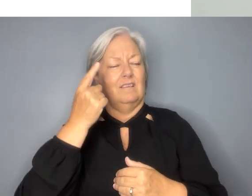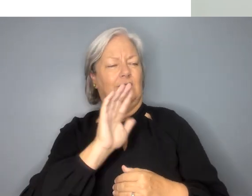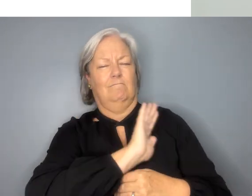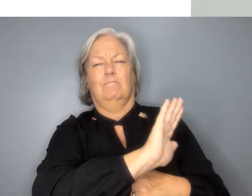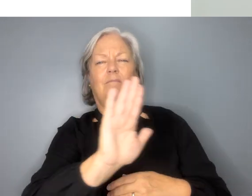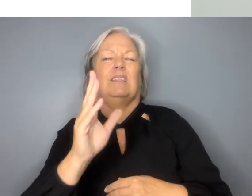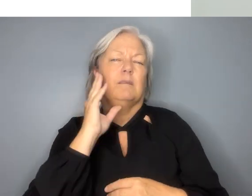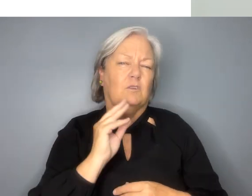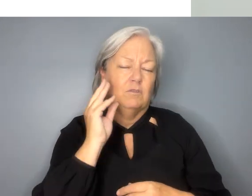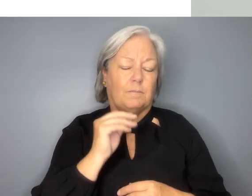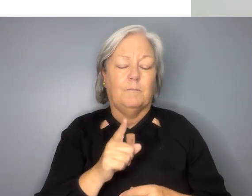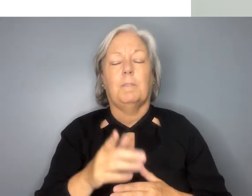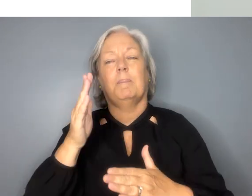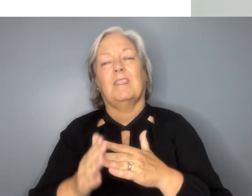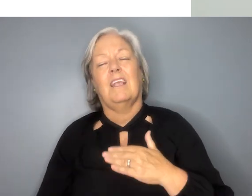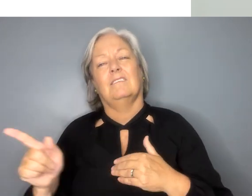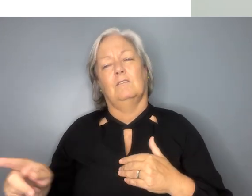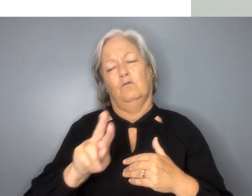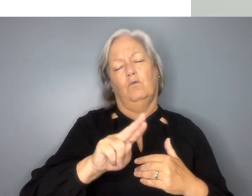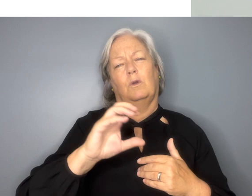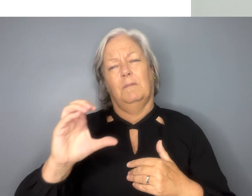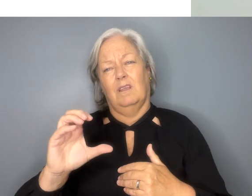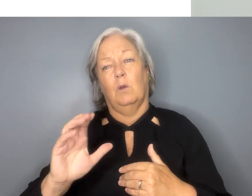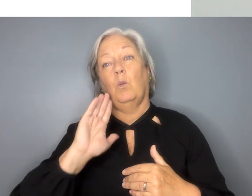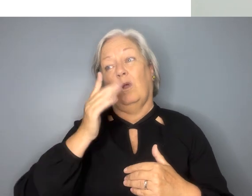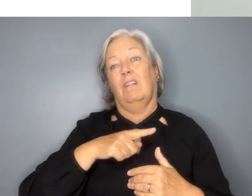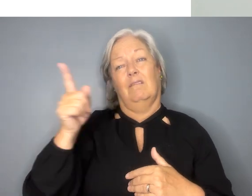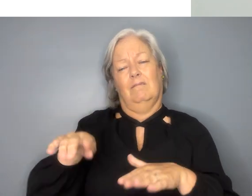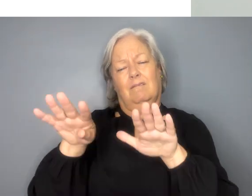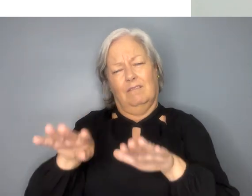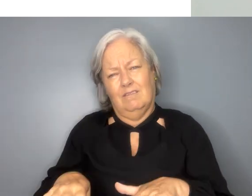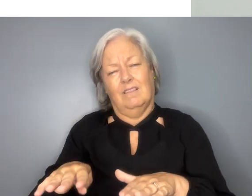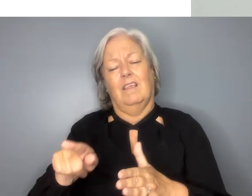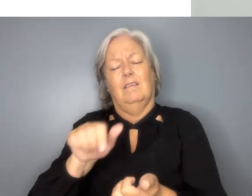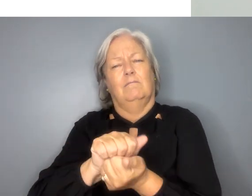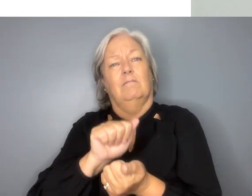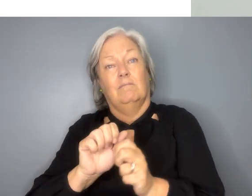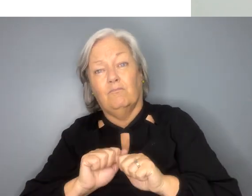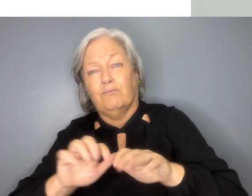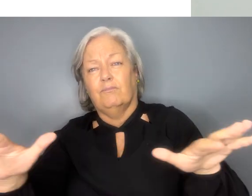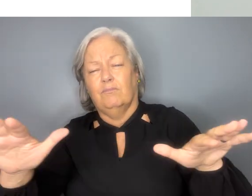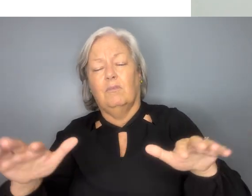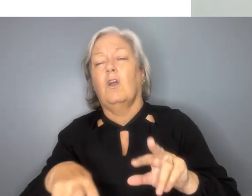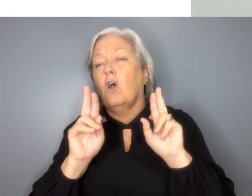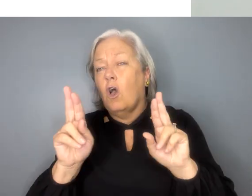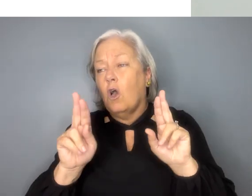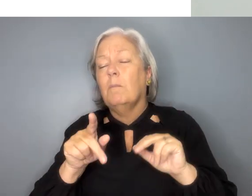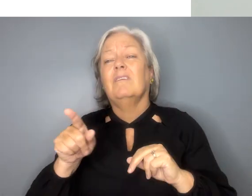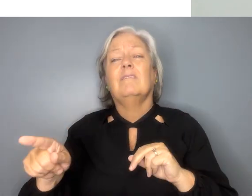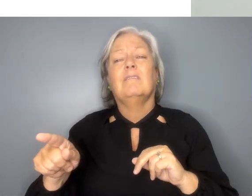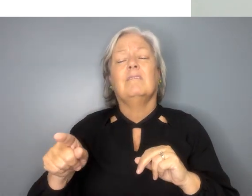lived experience. The final report of the Royal Commission will be published in September. It is hoped that the experiences